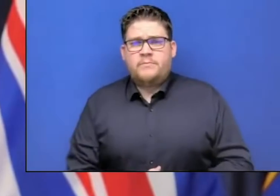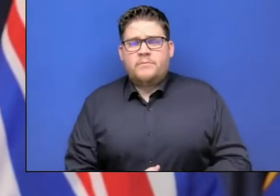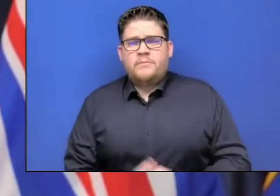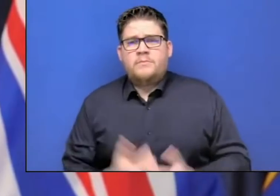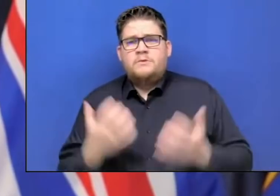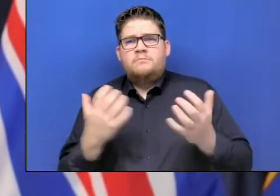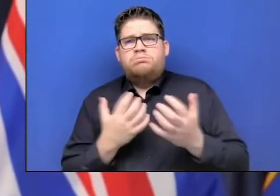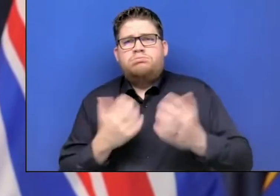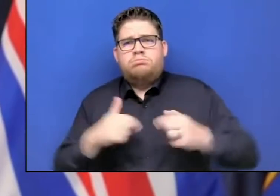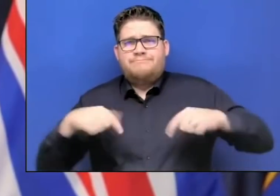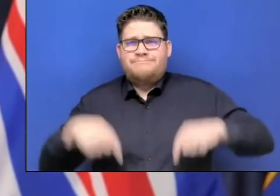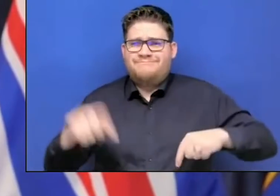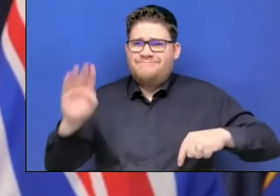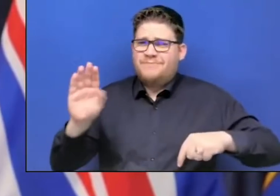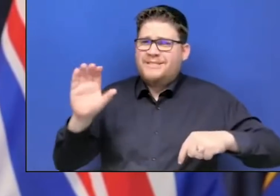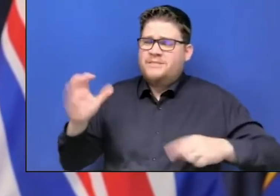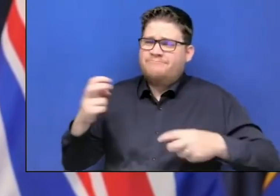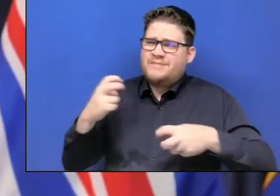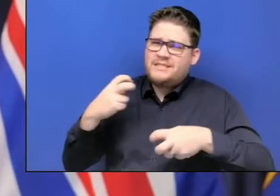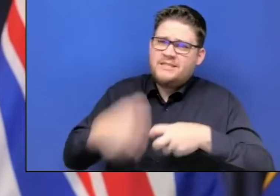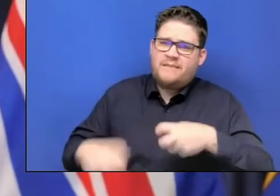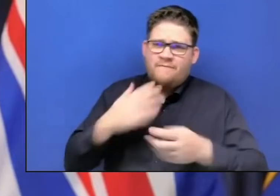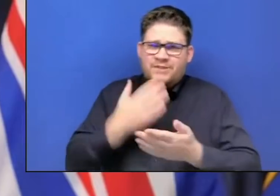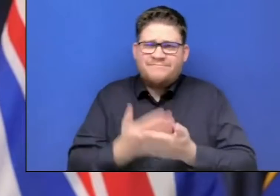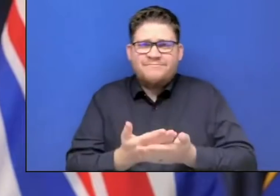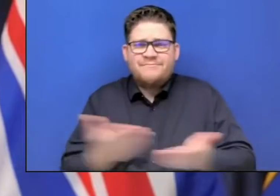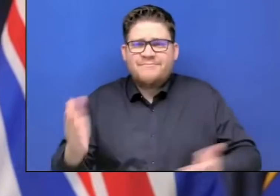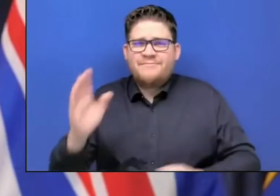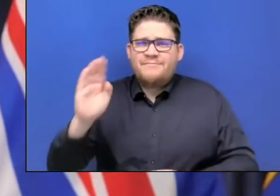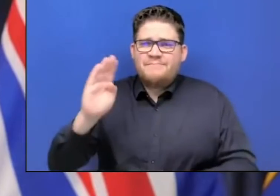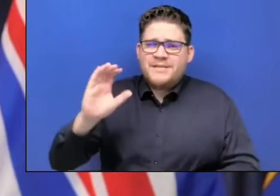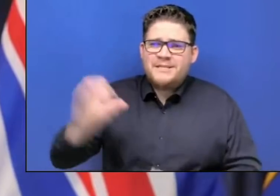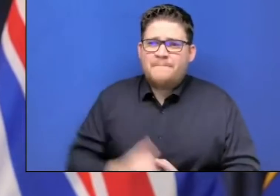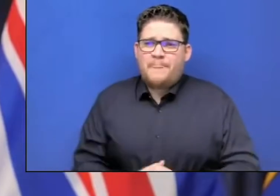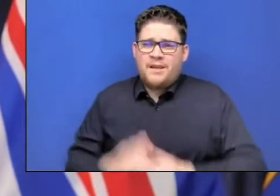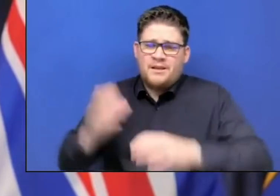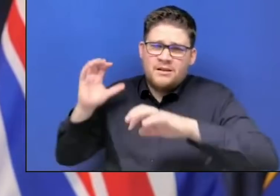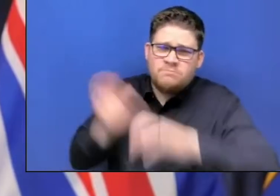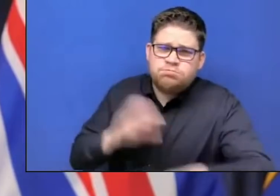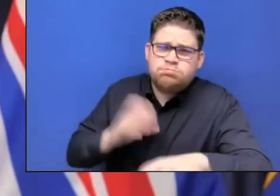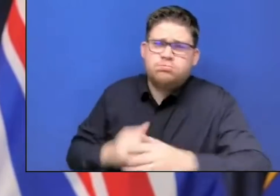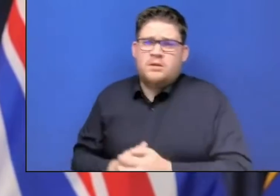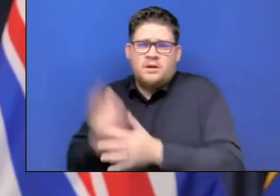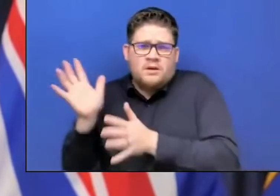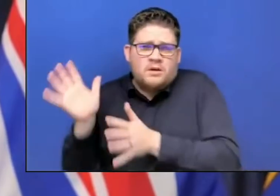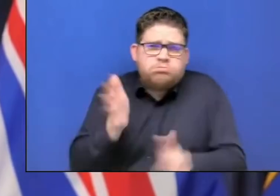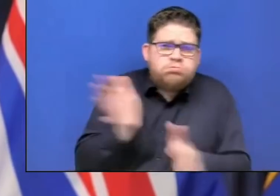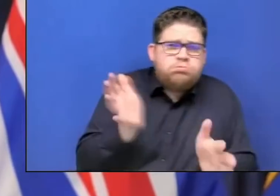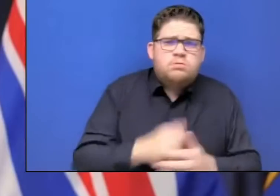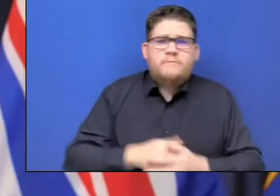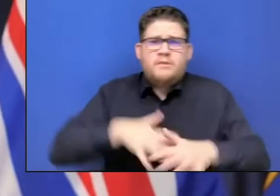another natural disaster. Heavy rains, strong winds, flooding have devastated entire communities